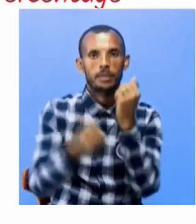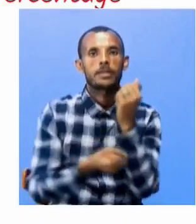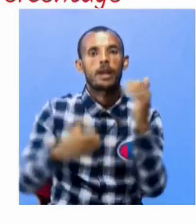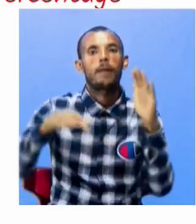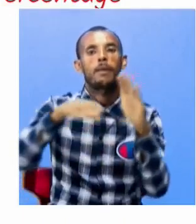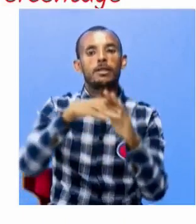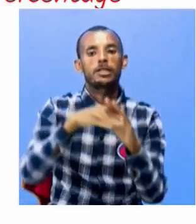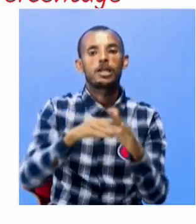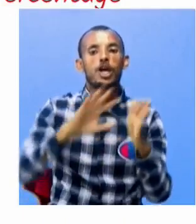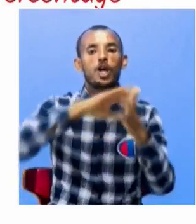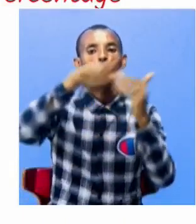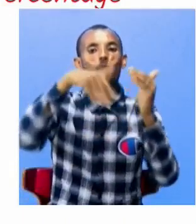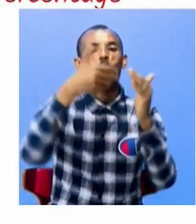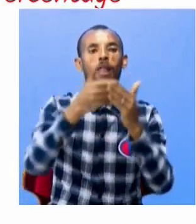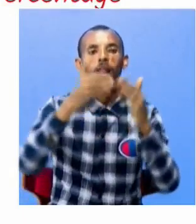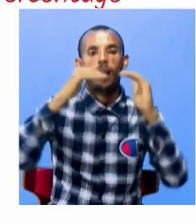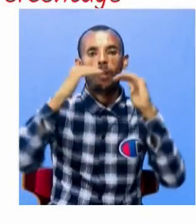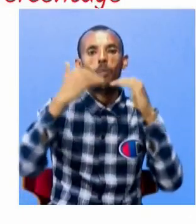the total quantity,